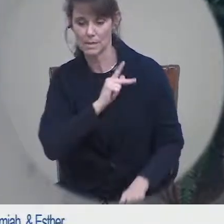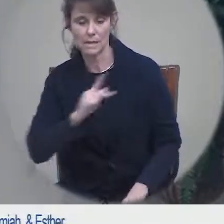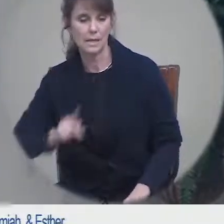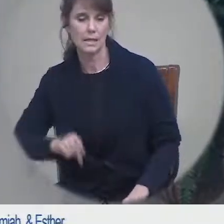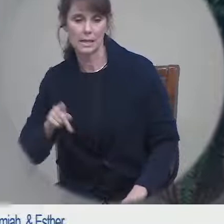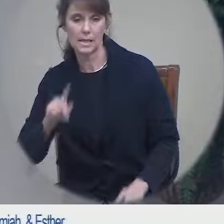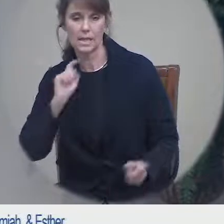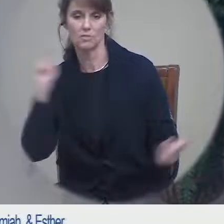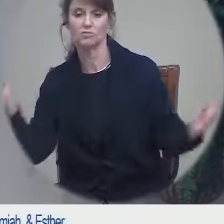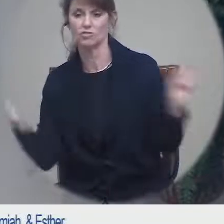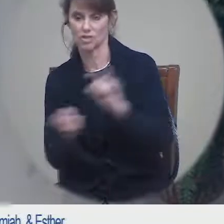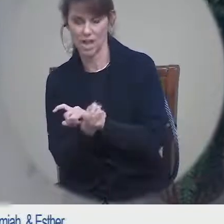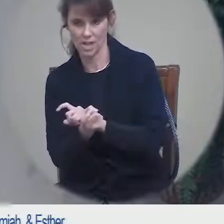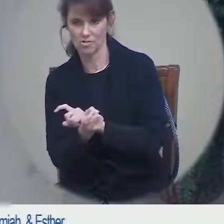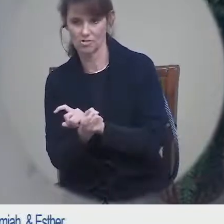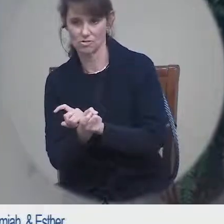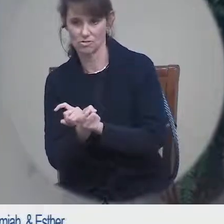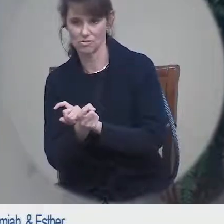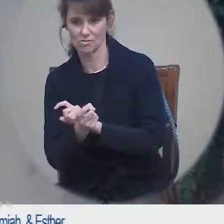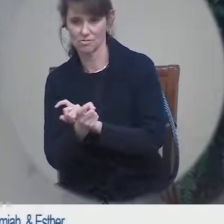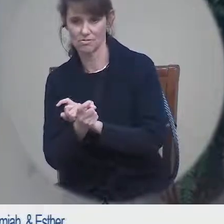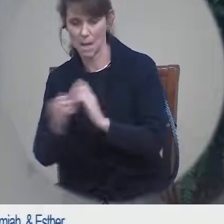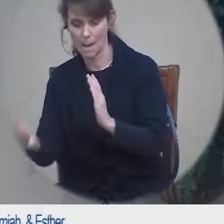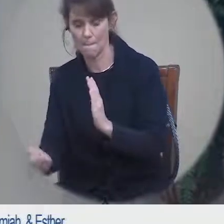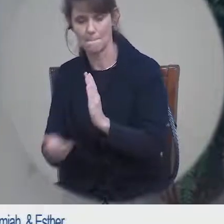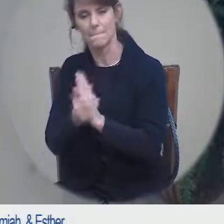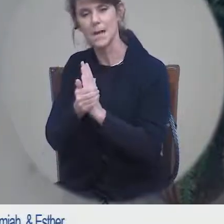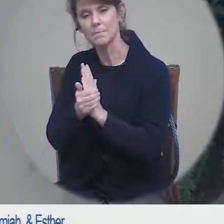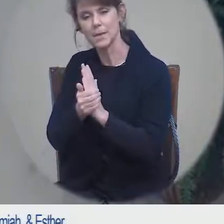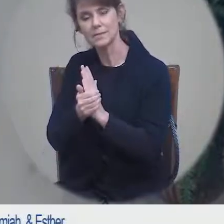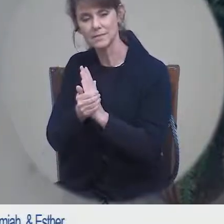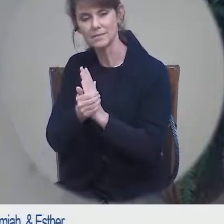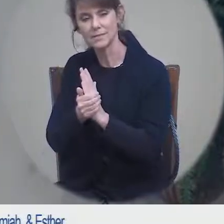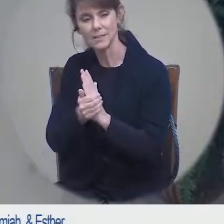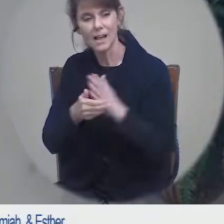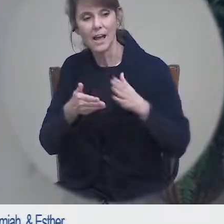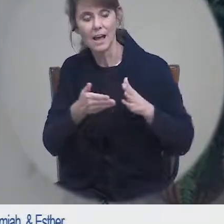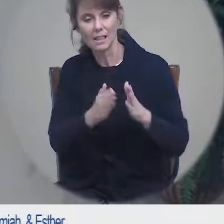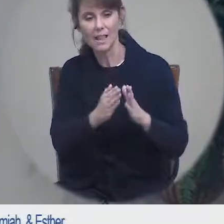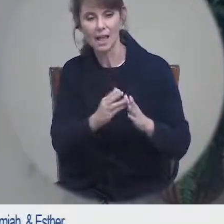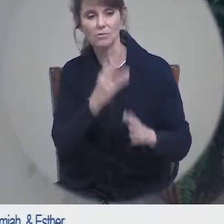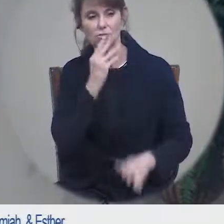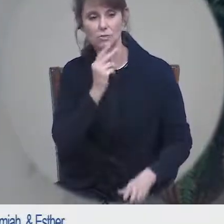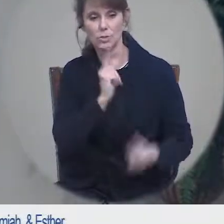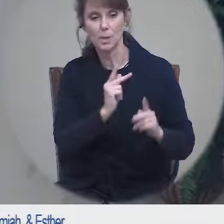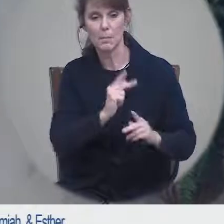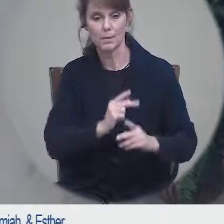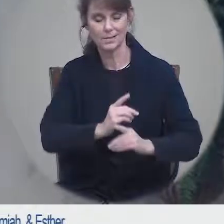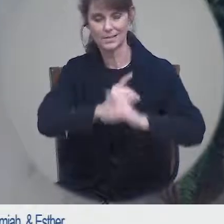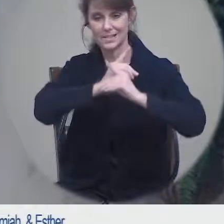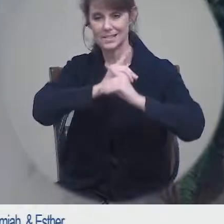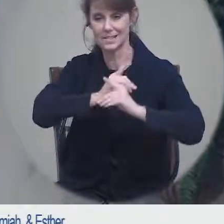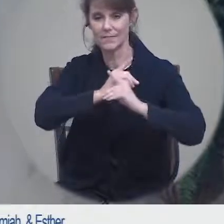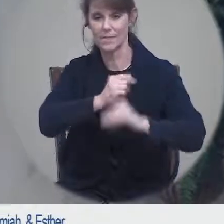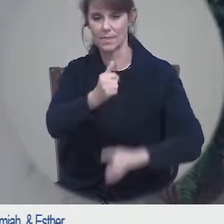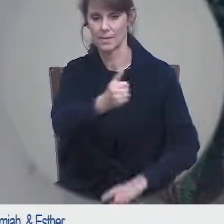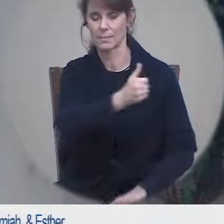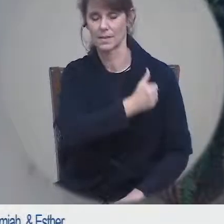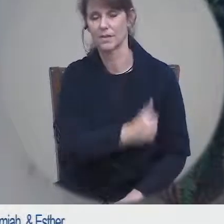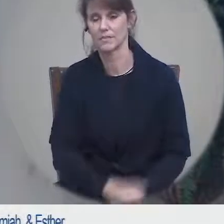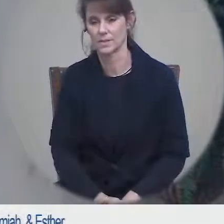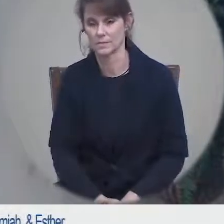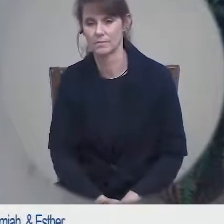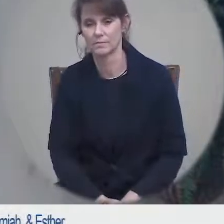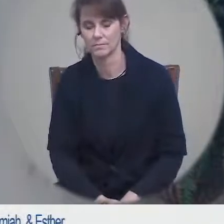make an edict that would allow the Jews to then defend themselves. So in chapter 8, we have the edicts kind of